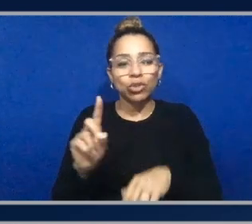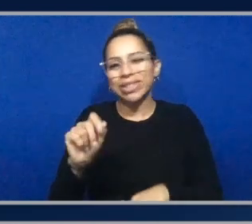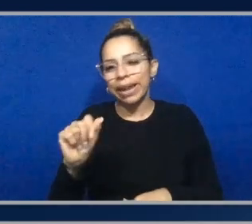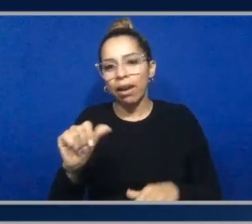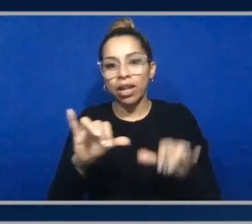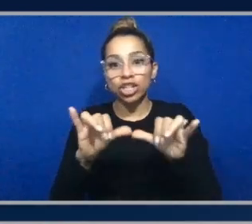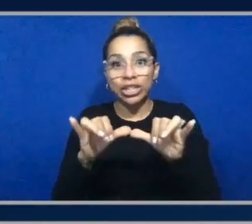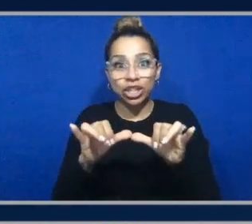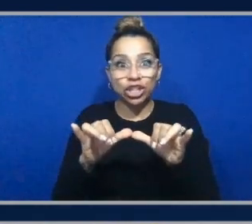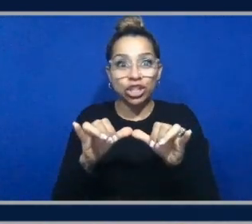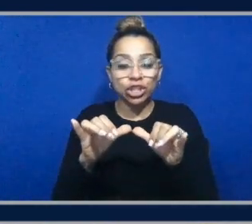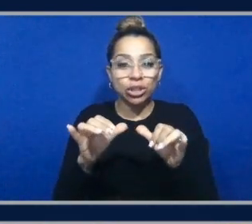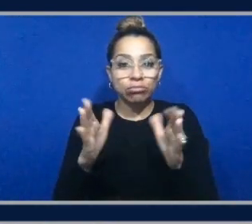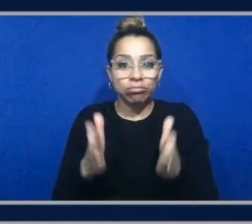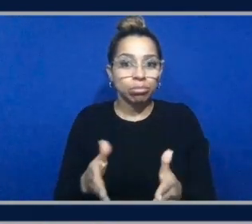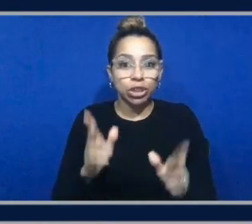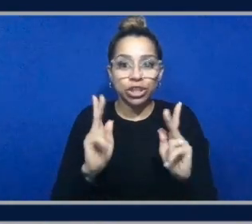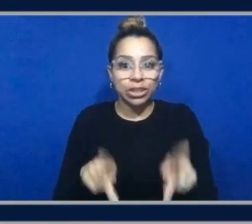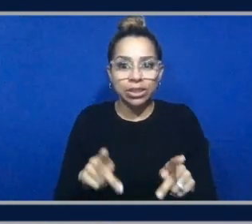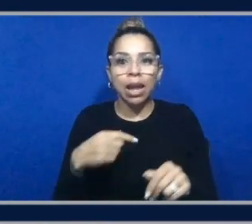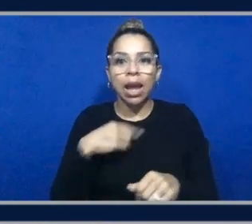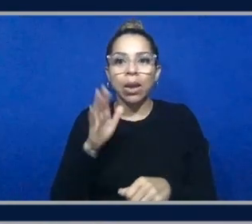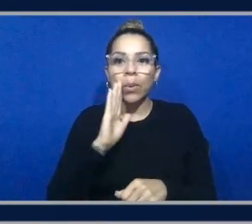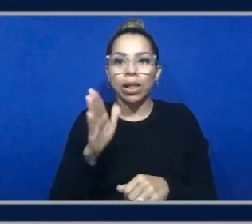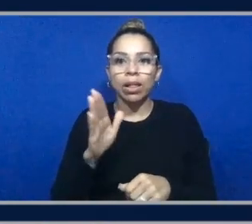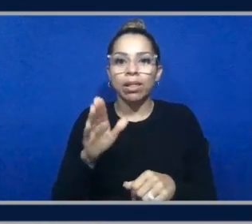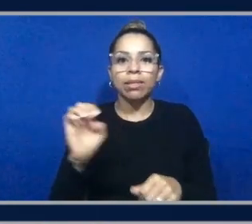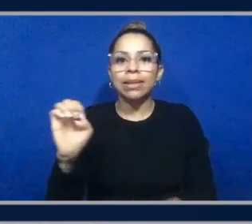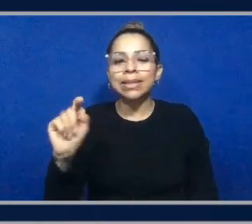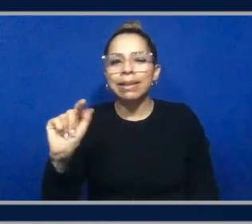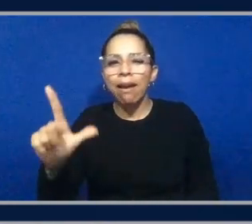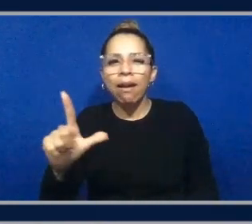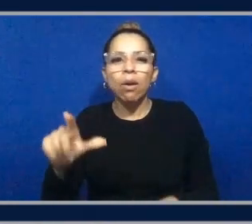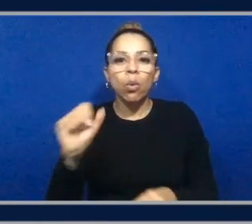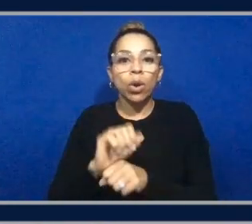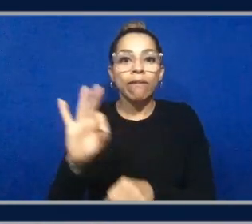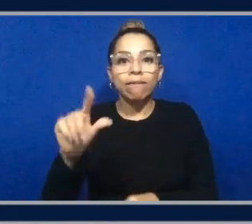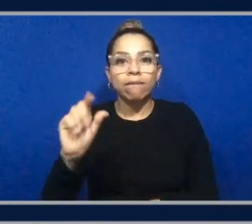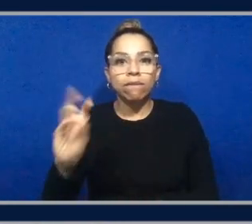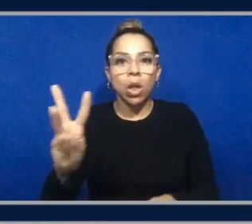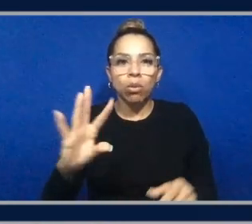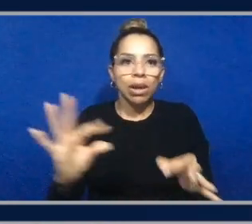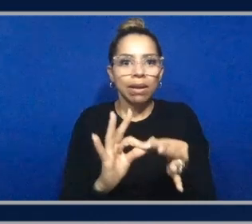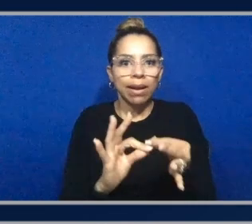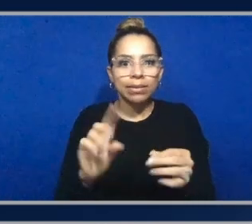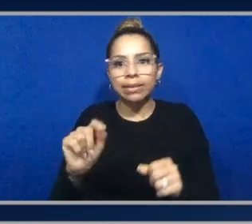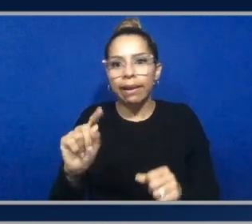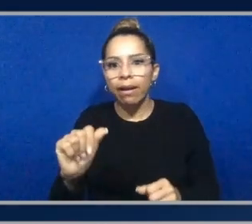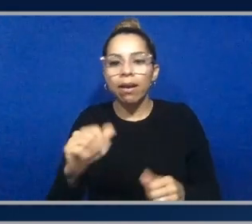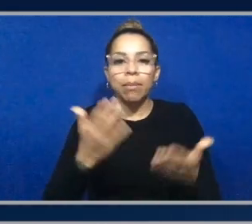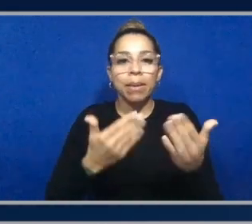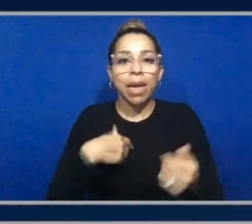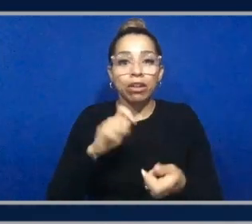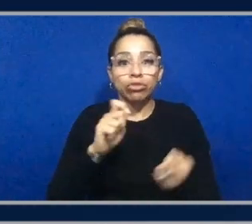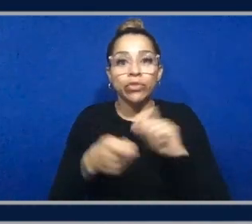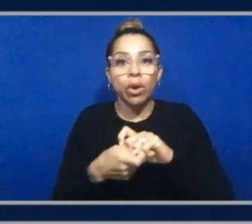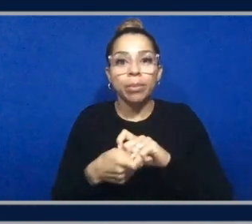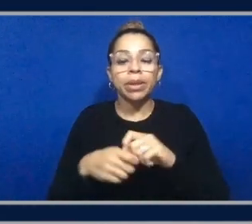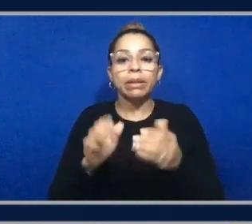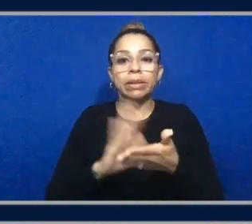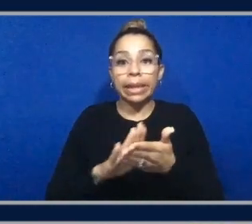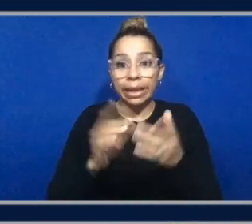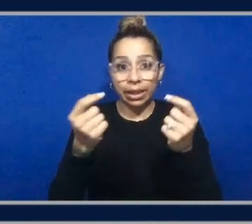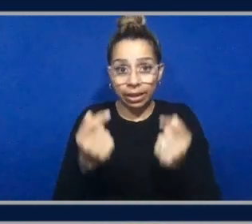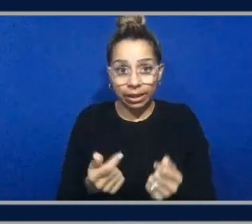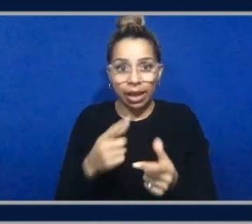ETL workflows. I'm connecting to data that I have in different places. Right. I'm maybe transforming them, cleaning them, and then cataloging them so that other